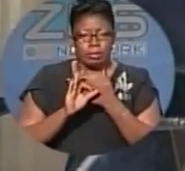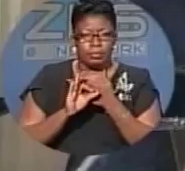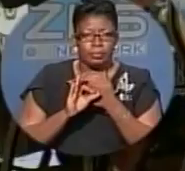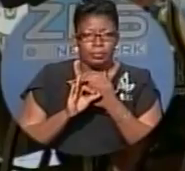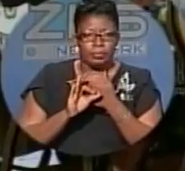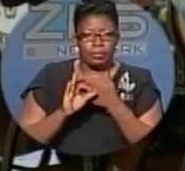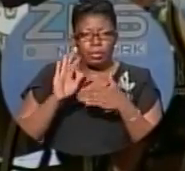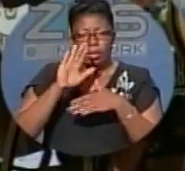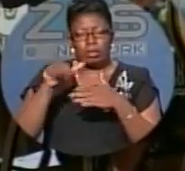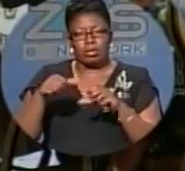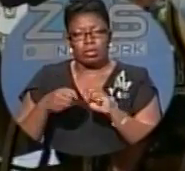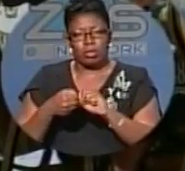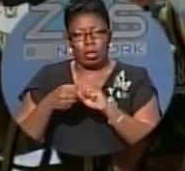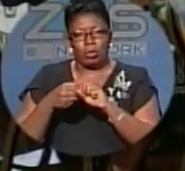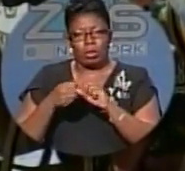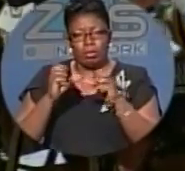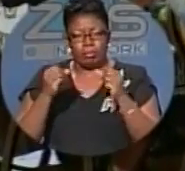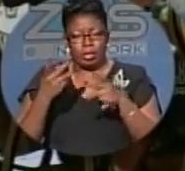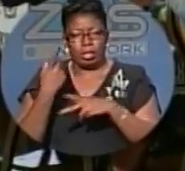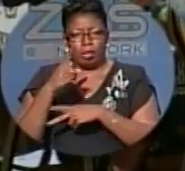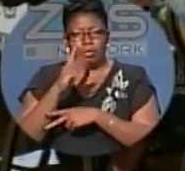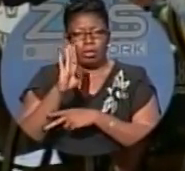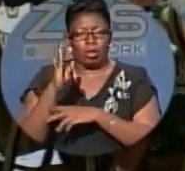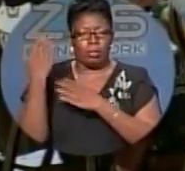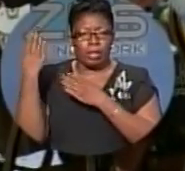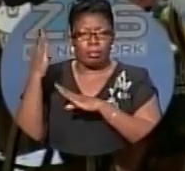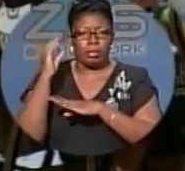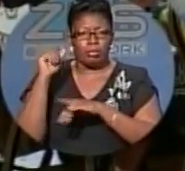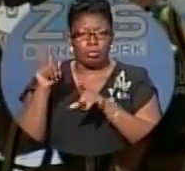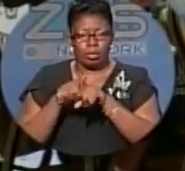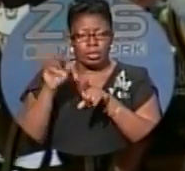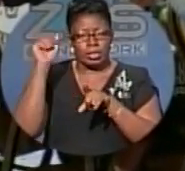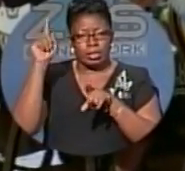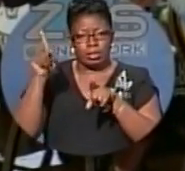so many of your Bahamian brothers and sisters.